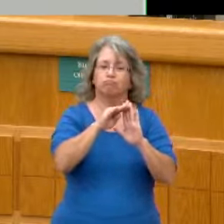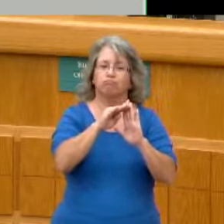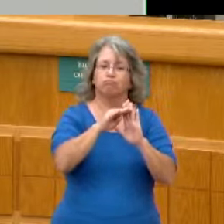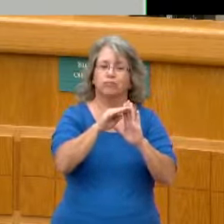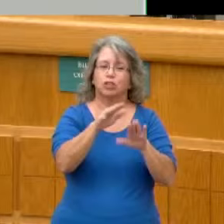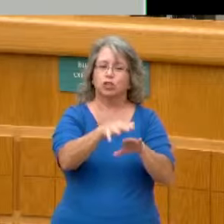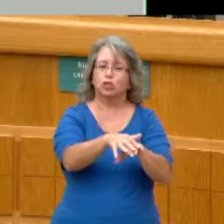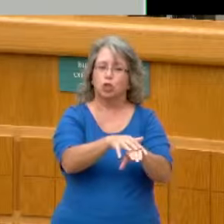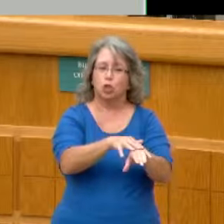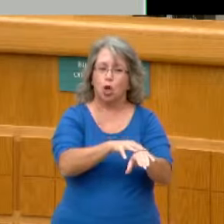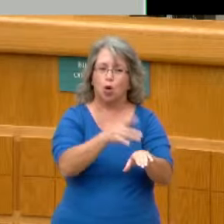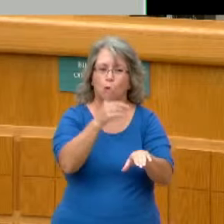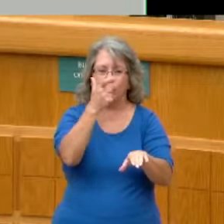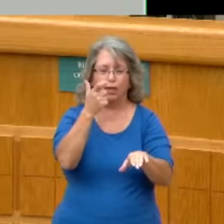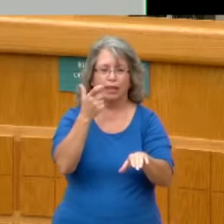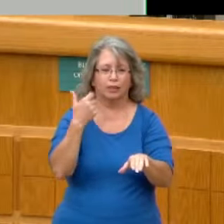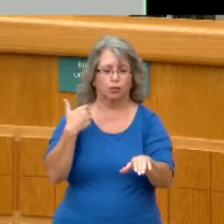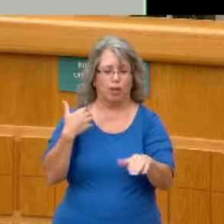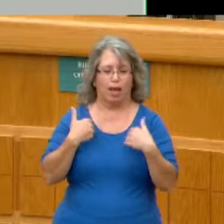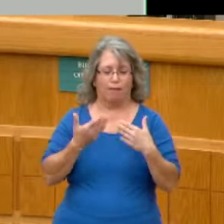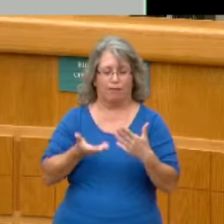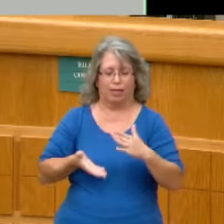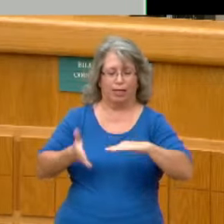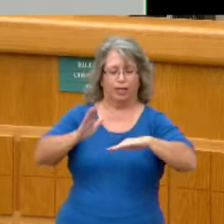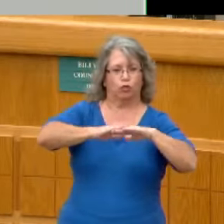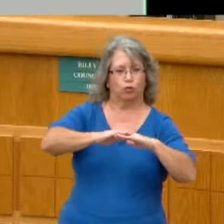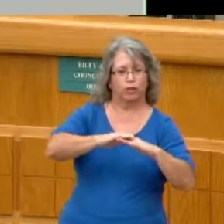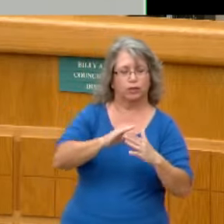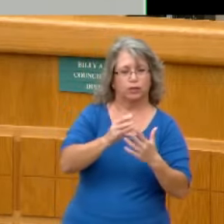rate on August 22nd.